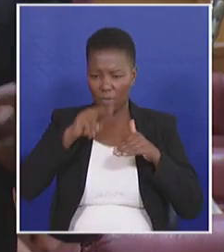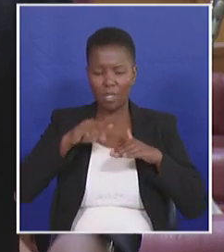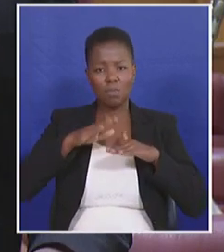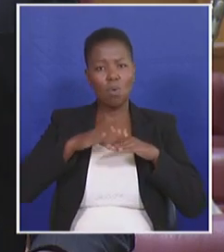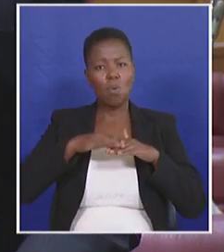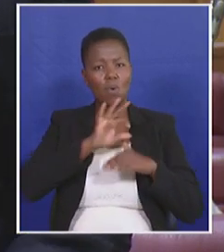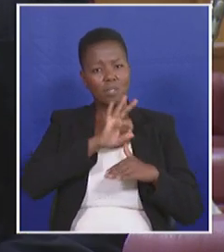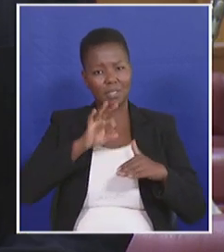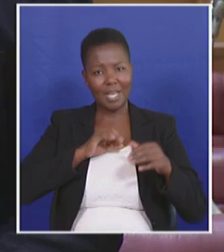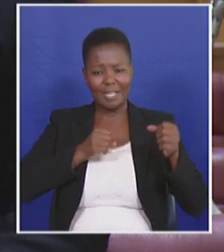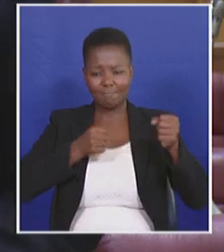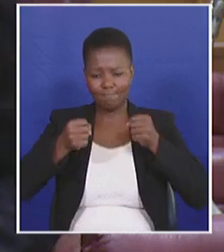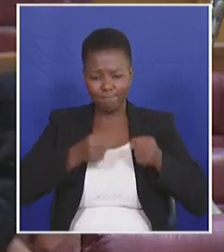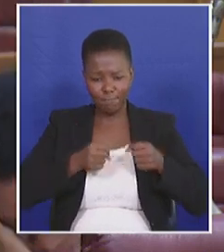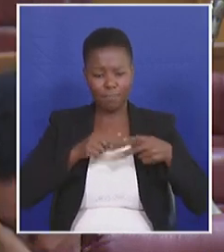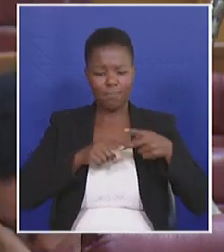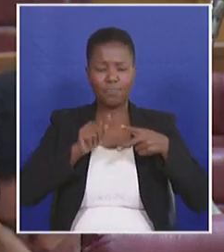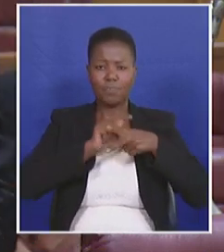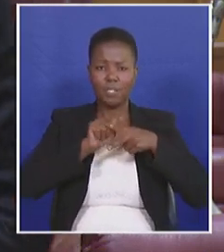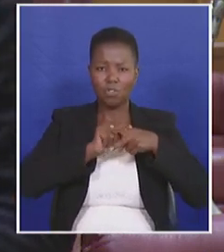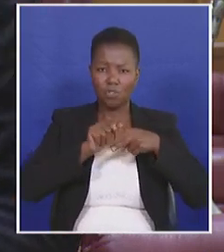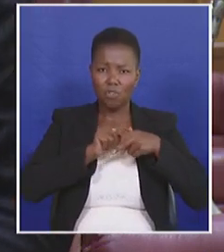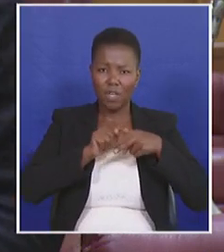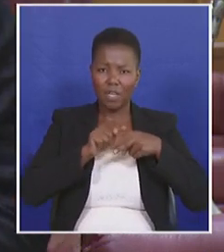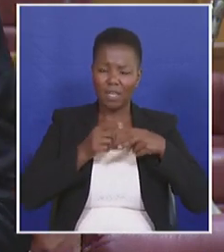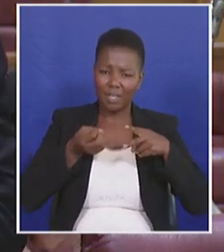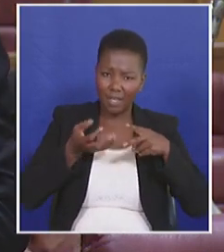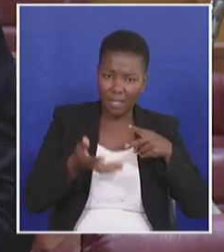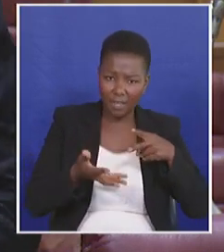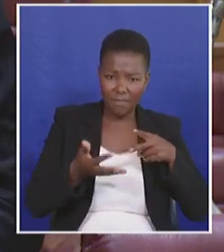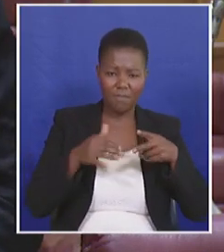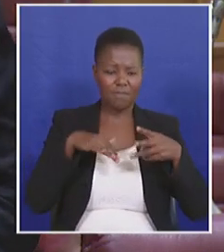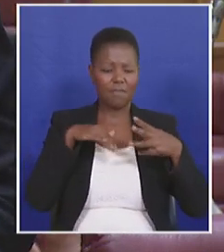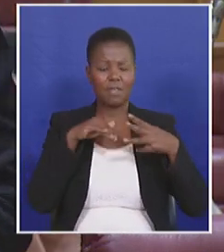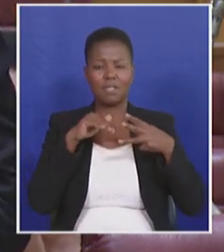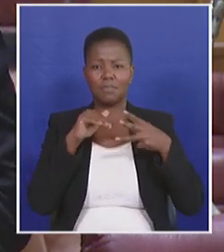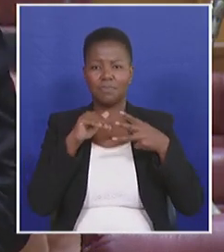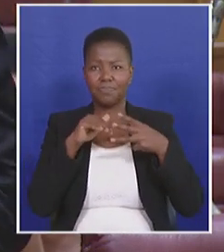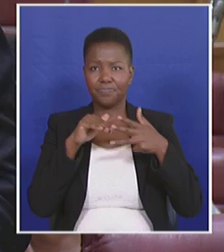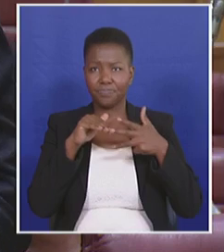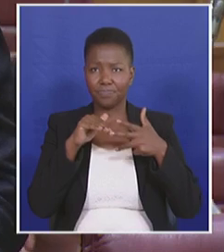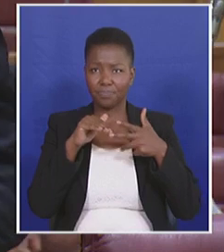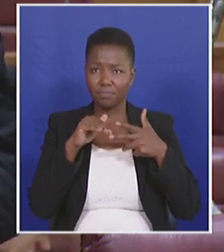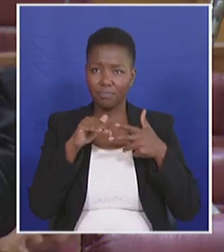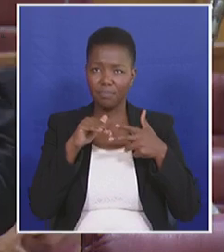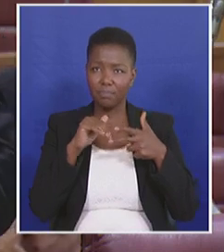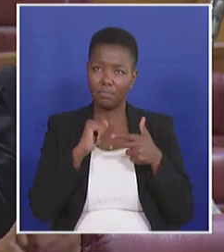so capacitating means, amongst other things, the question of beefing up numbers, amongst other